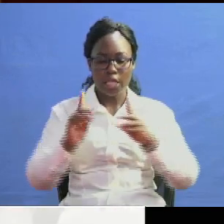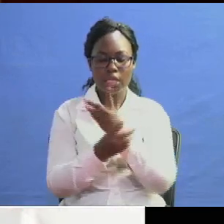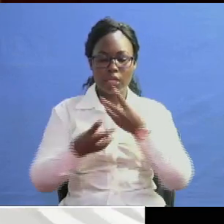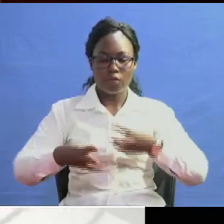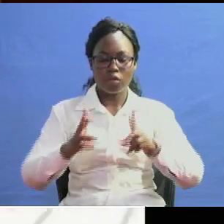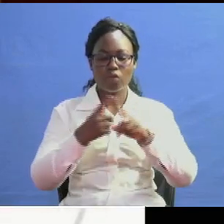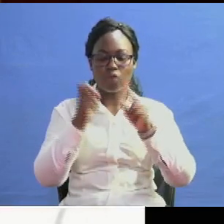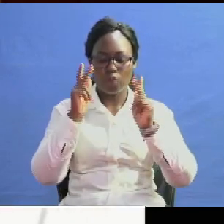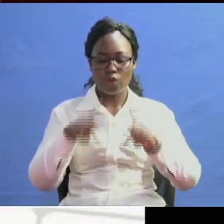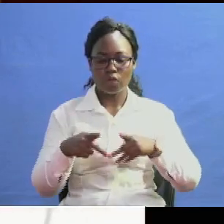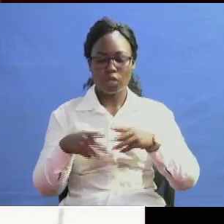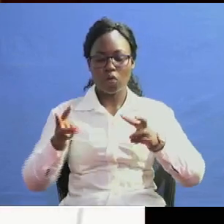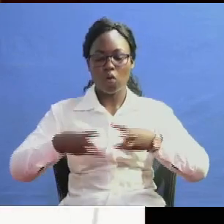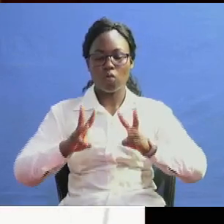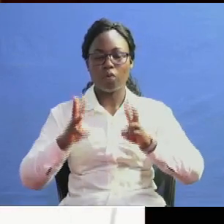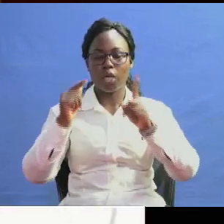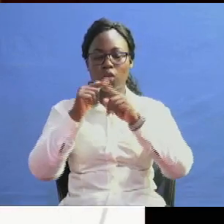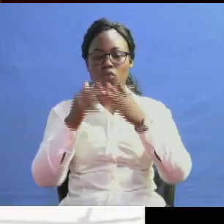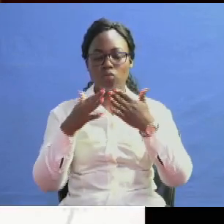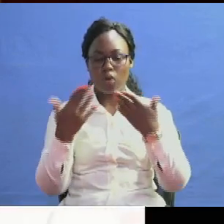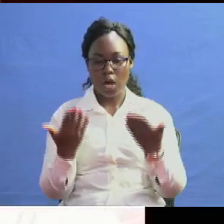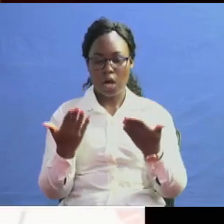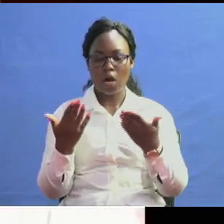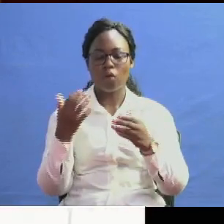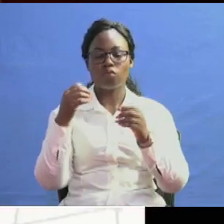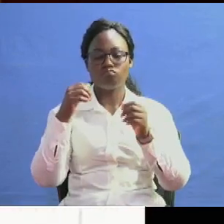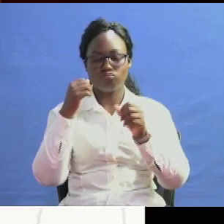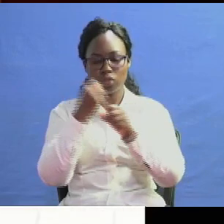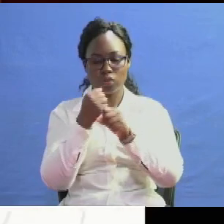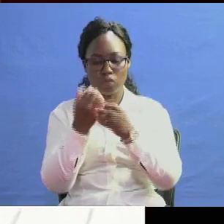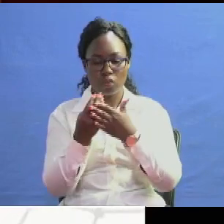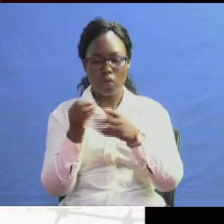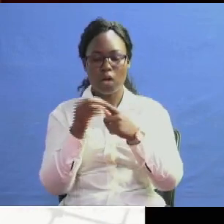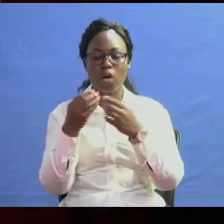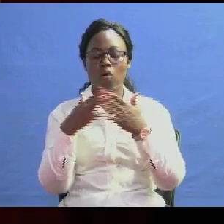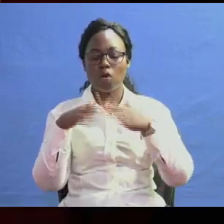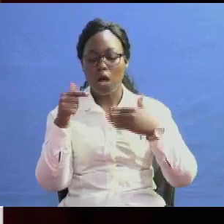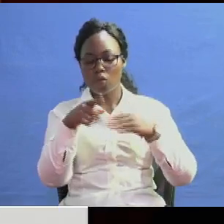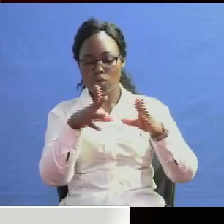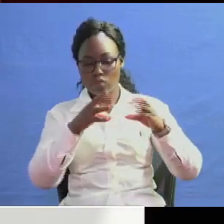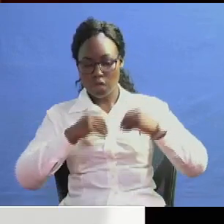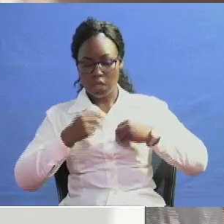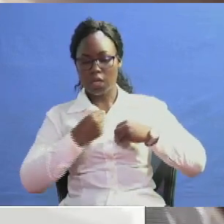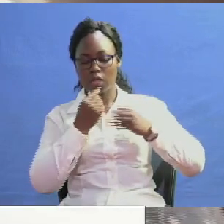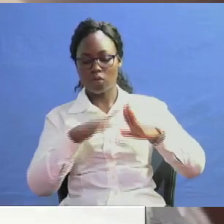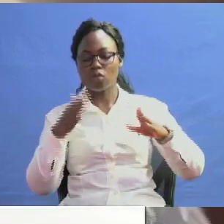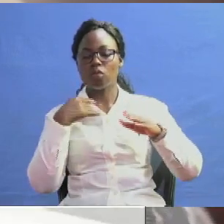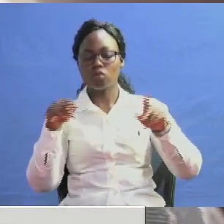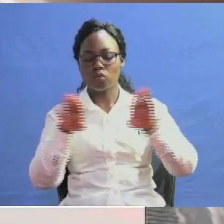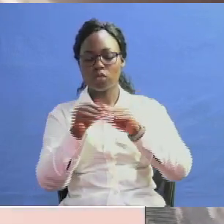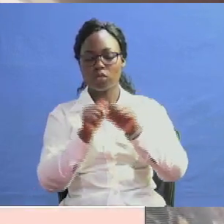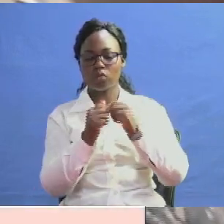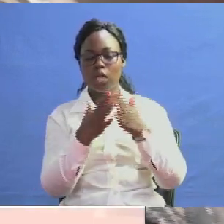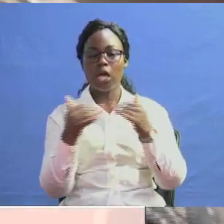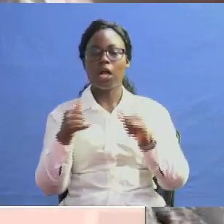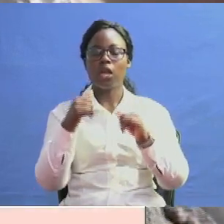its physical perspective to the way the operations run to the way visitors are received. We're working closely together. A call was also